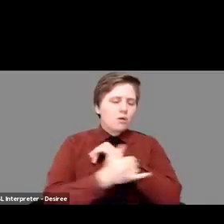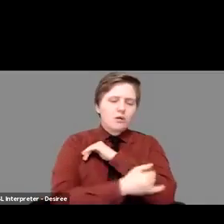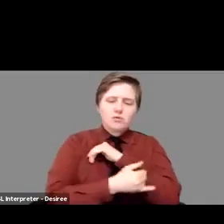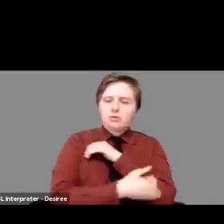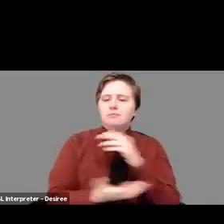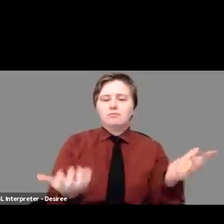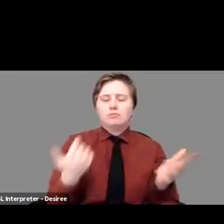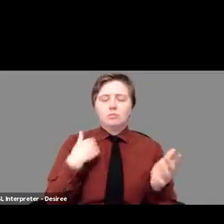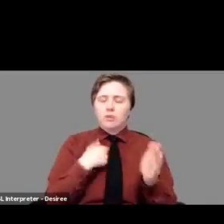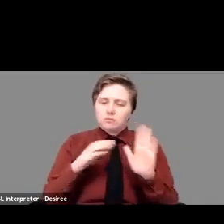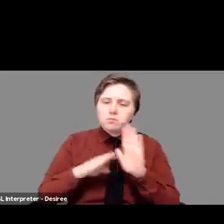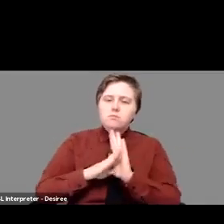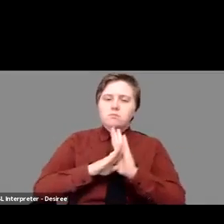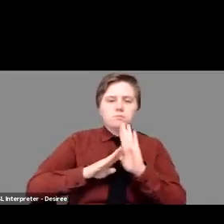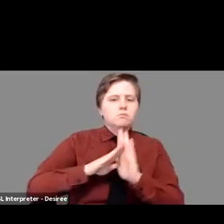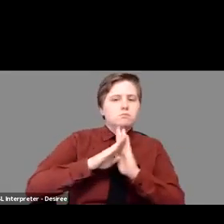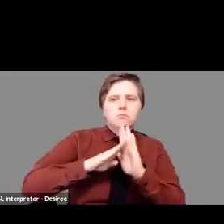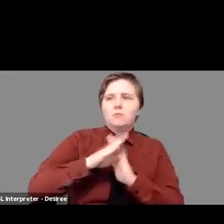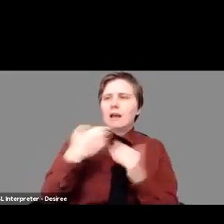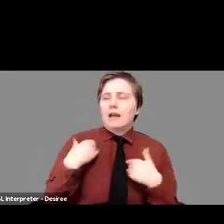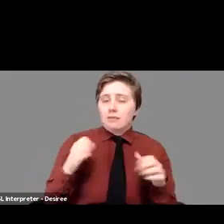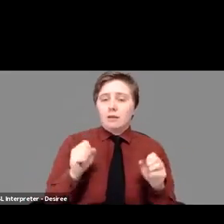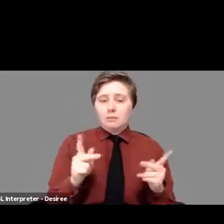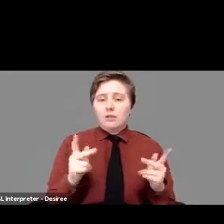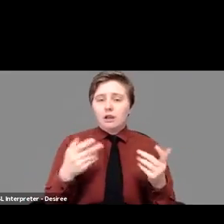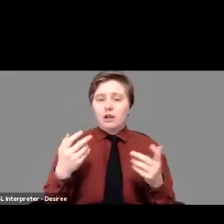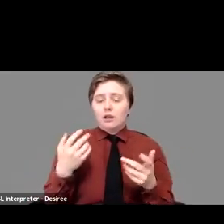We ramped up when we had the opportunity and were